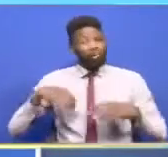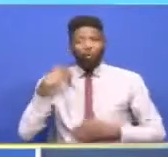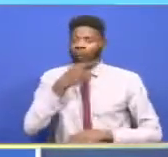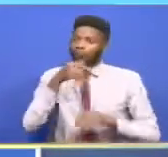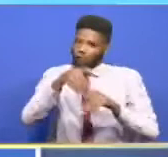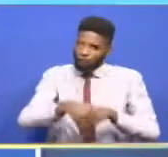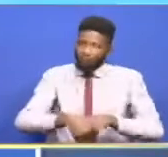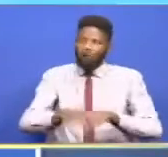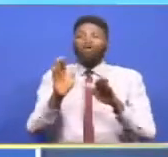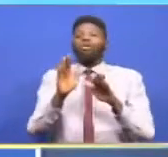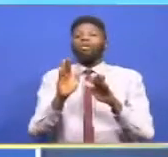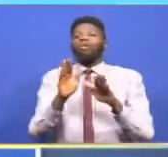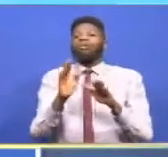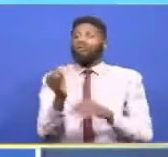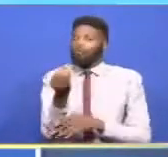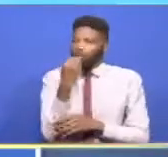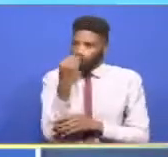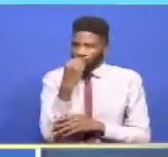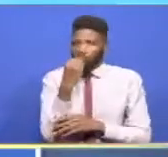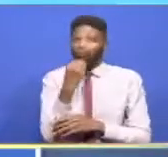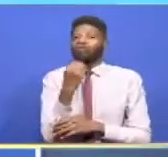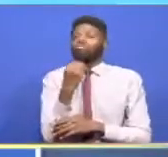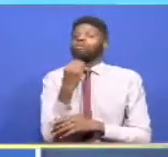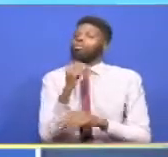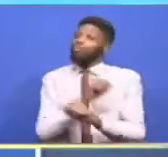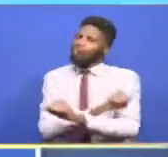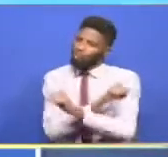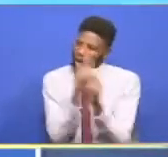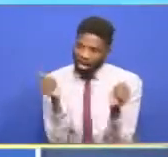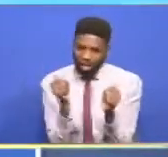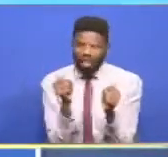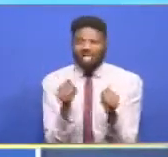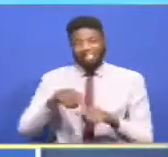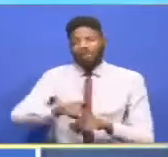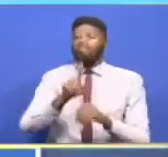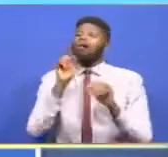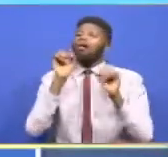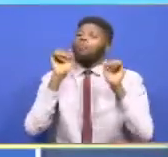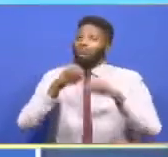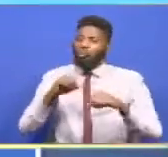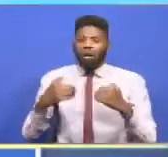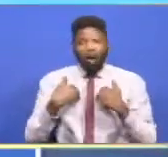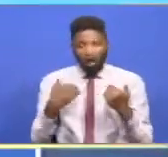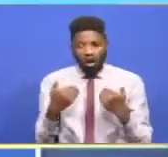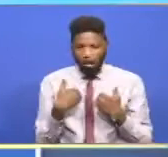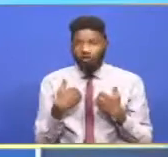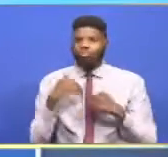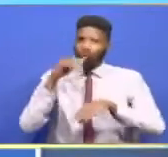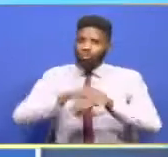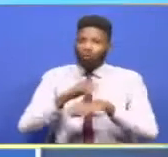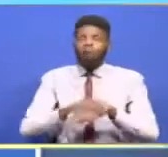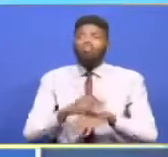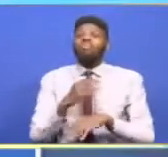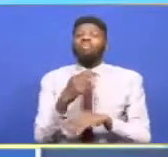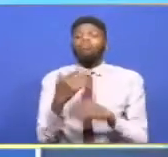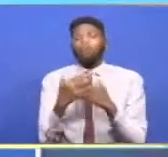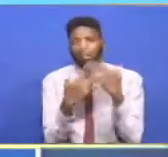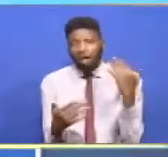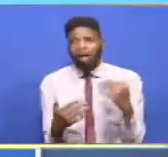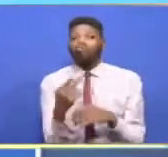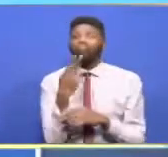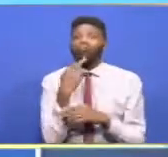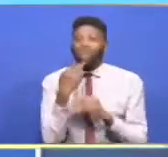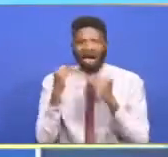healthy diet are able to maintain the acceptable blood sugar levels, manage their blood pressure levels,